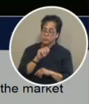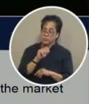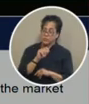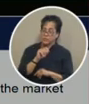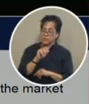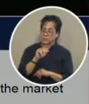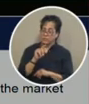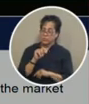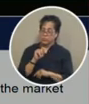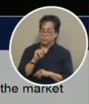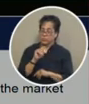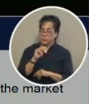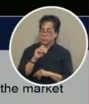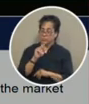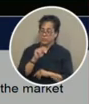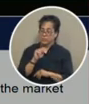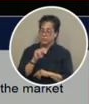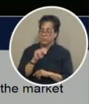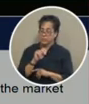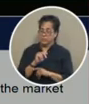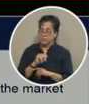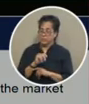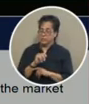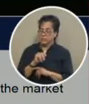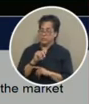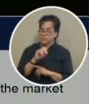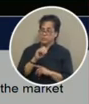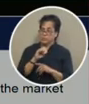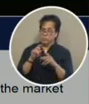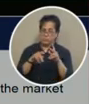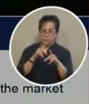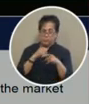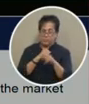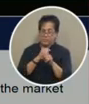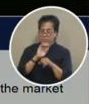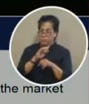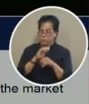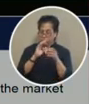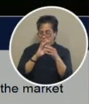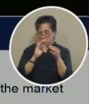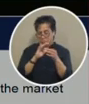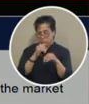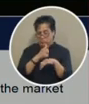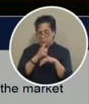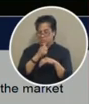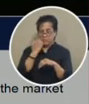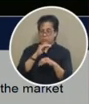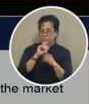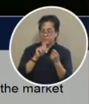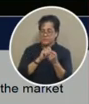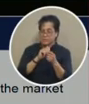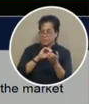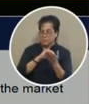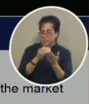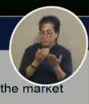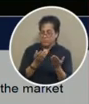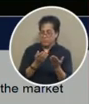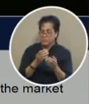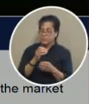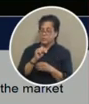was talked about, and it was only 19.2. The people that were making the accusations didn't even know the exact amount. And